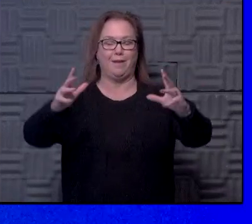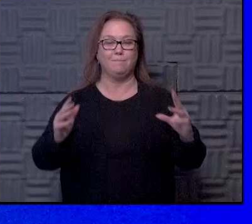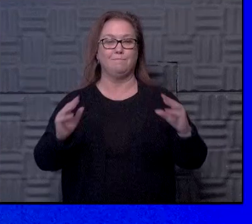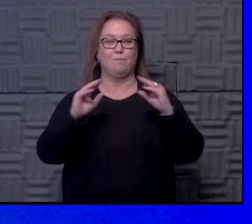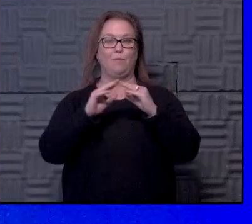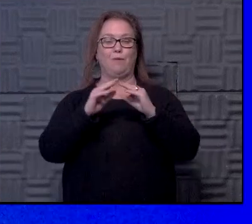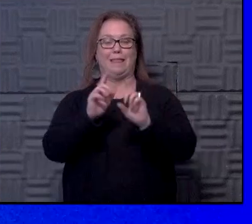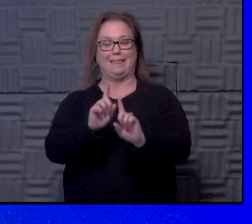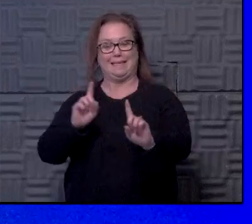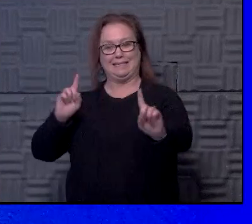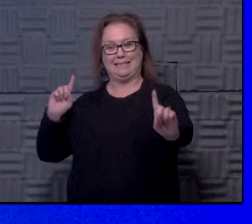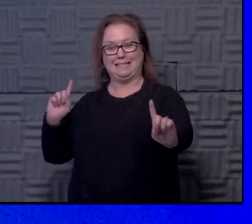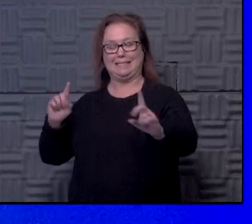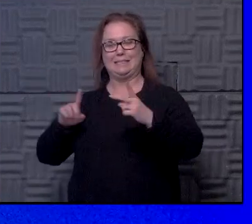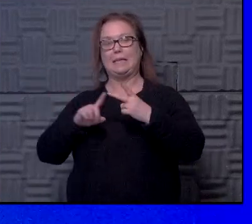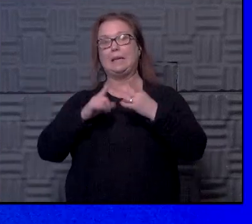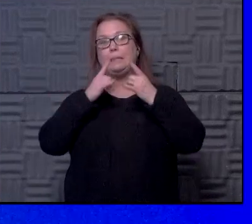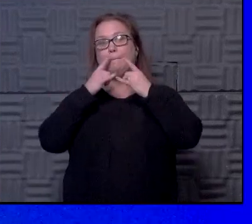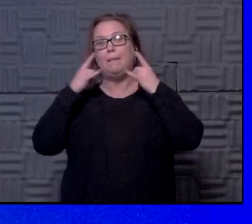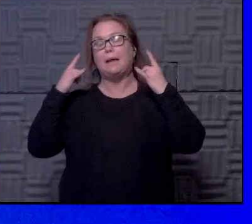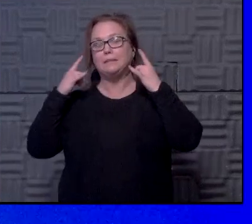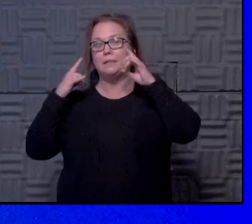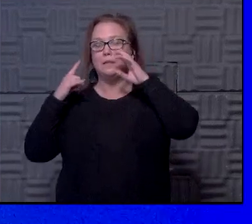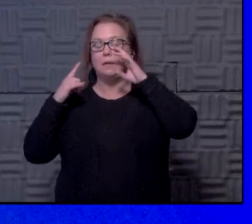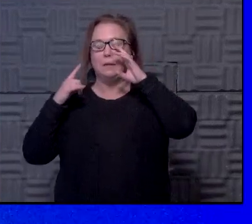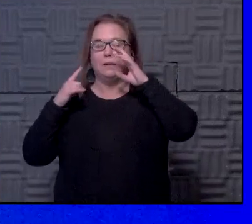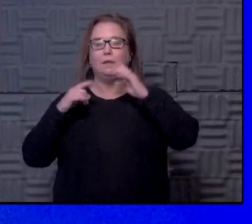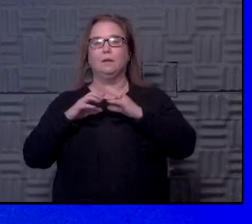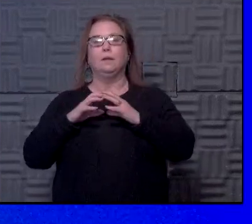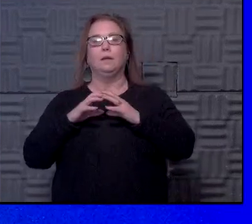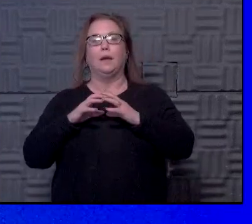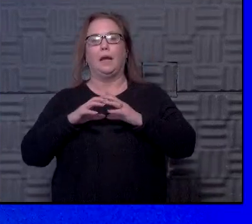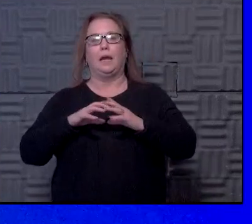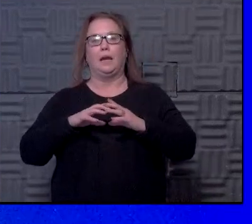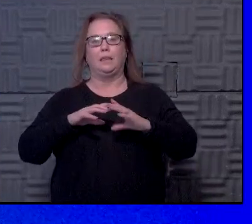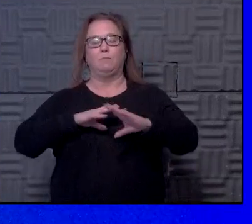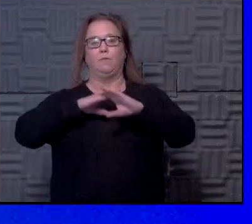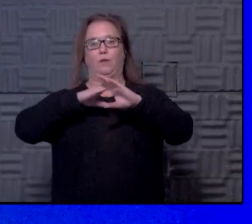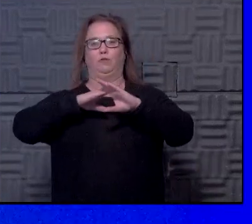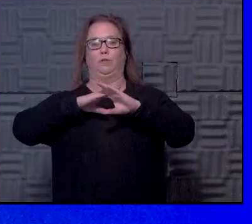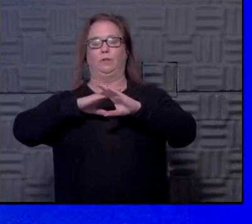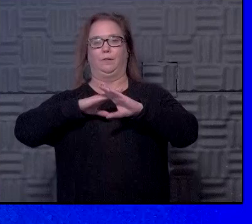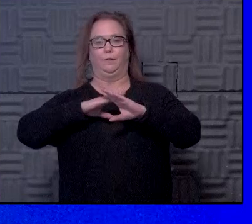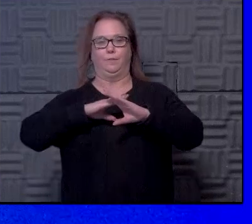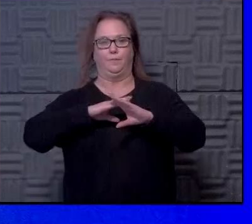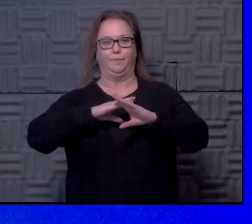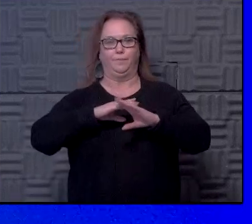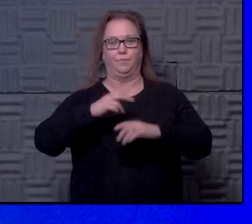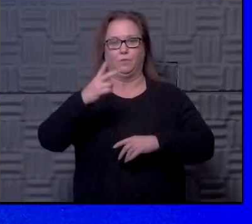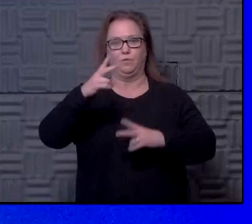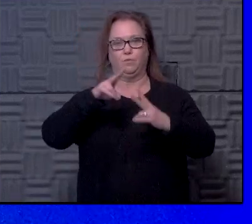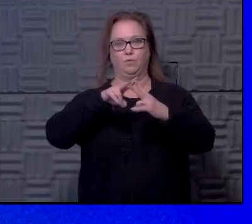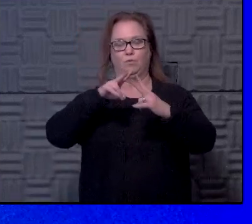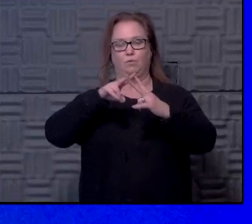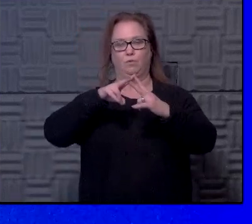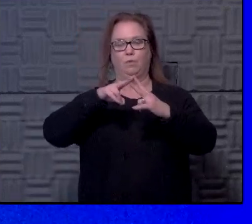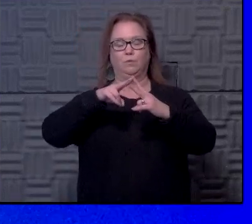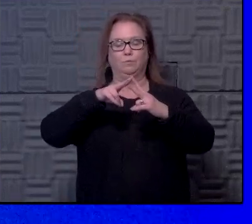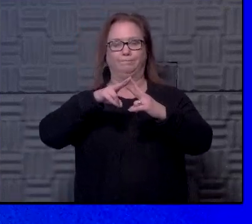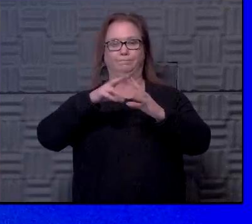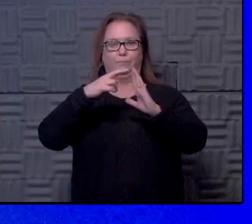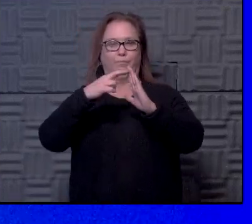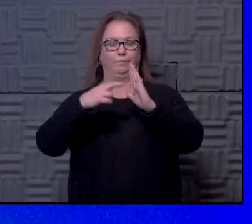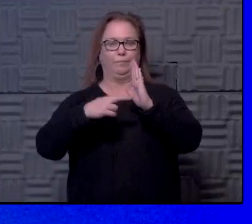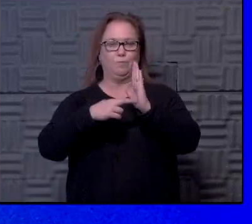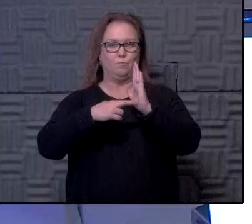the distance and the masking, the barrier protection that the masking provides are those two main pillars. Those are what is